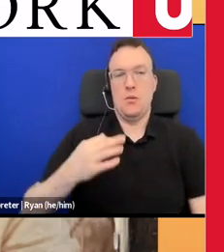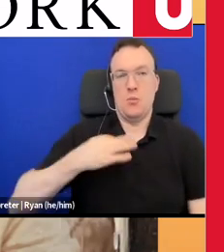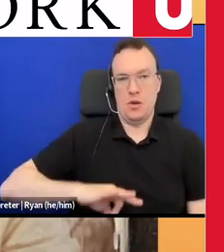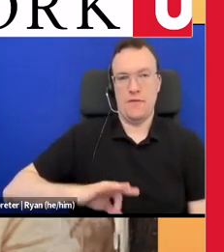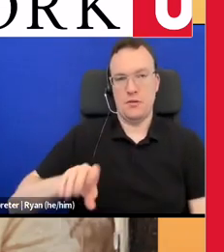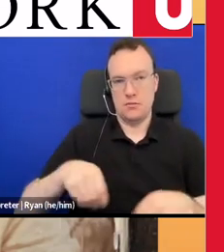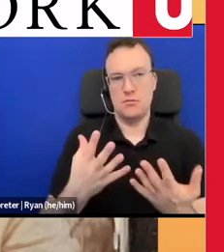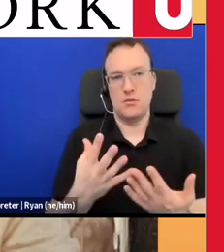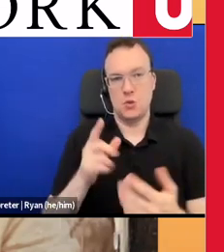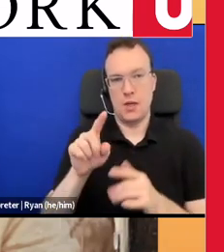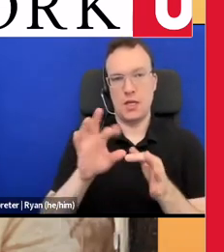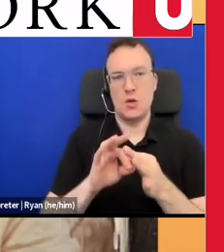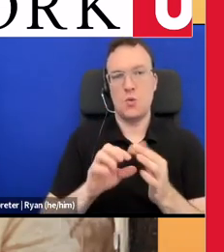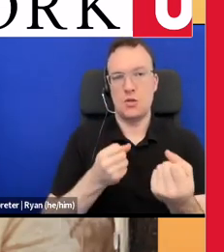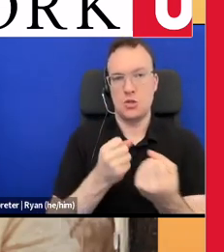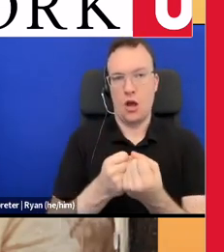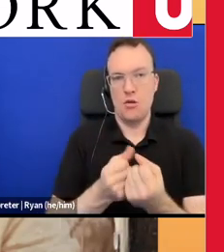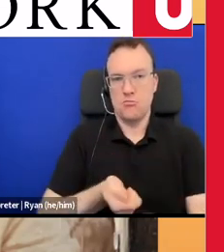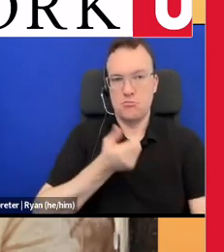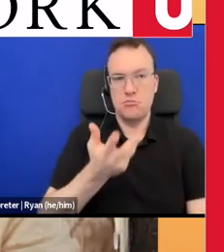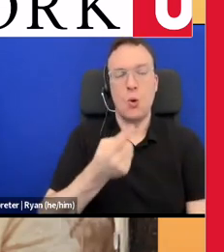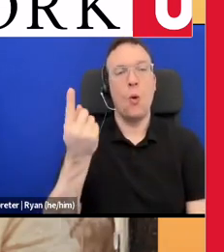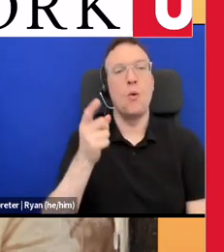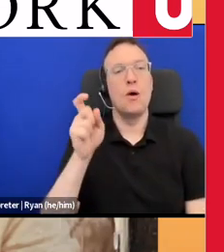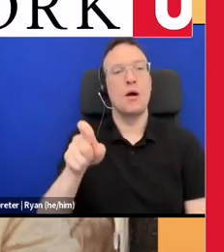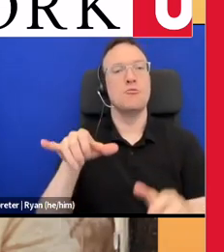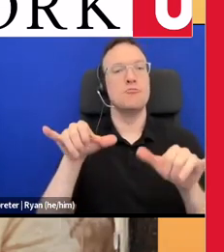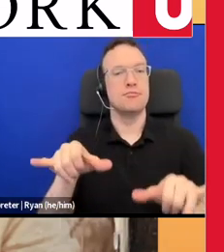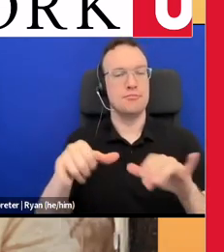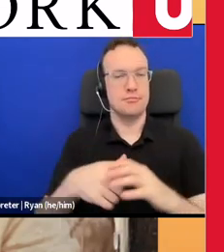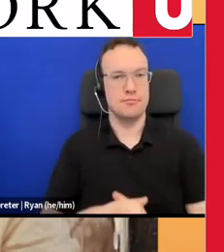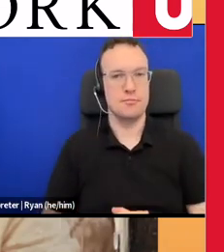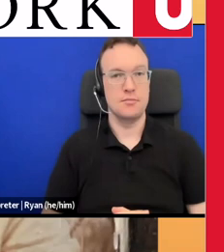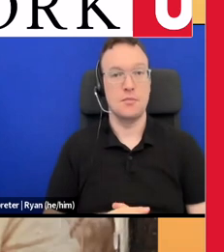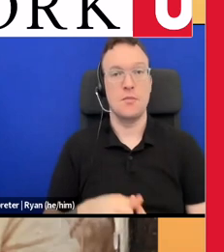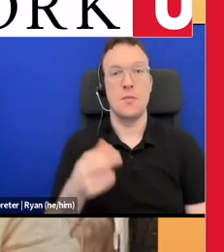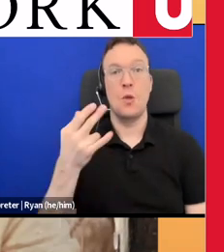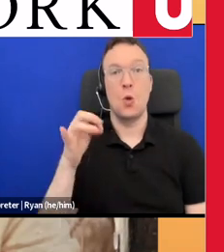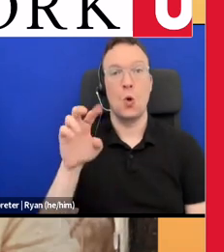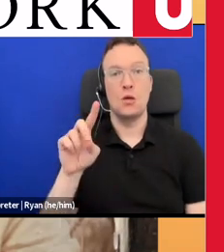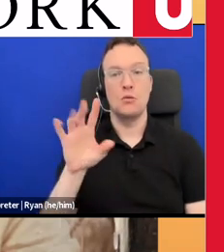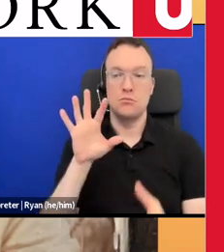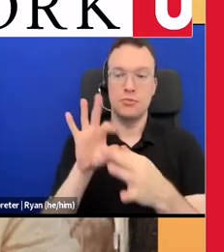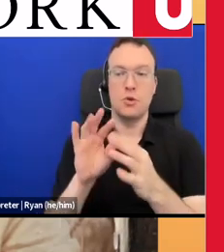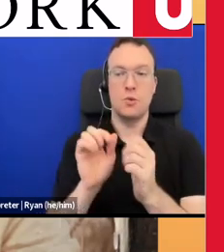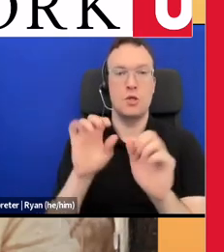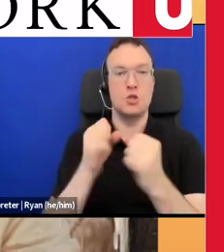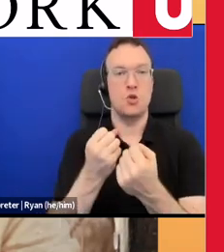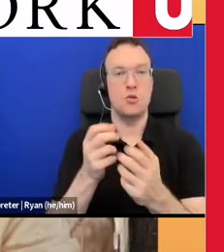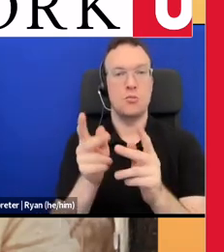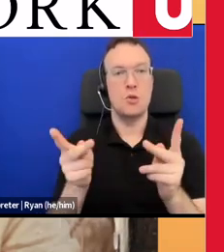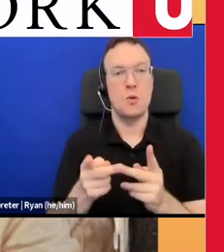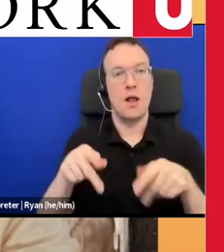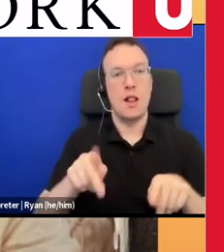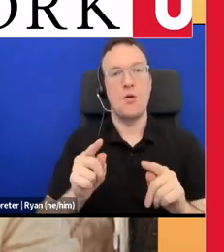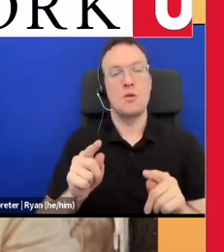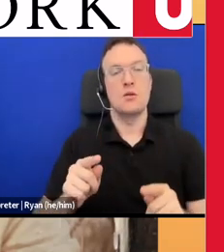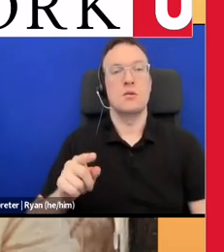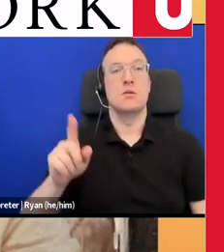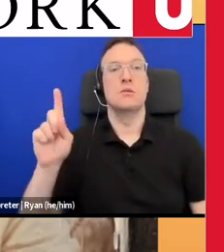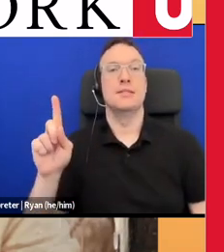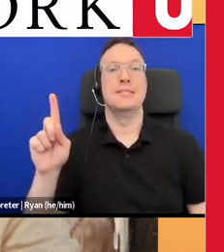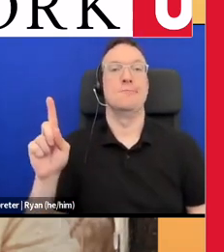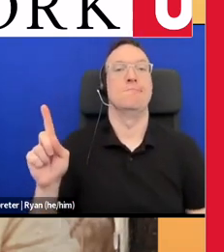of solidarity utterable, must also stay in place, hooked onto the social positioning that allows us to hook the other,